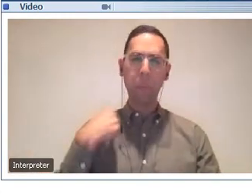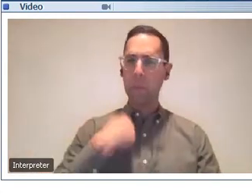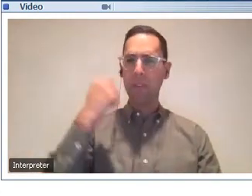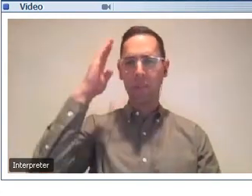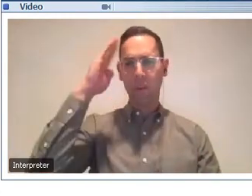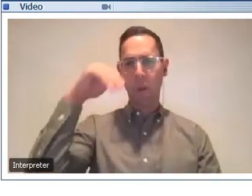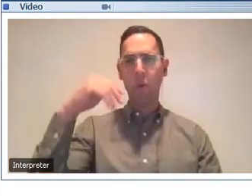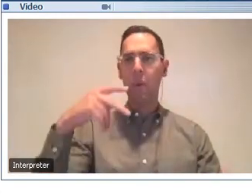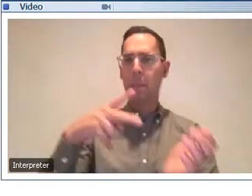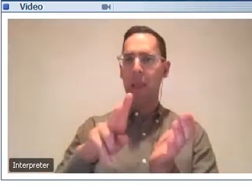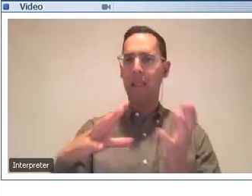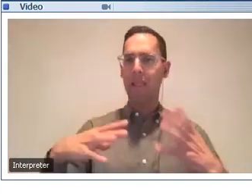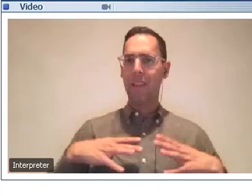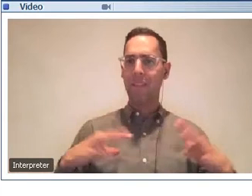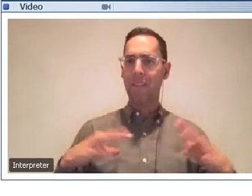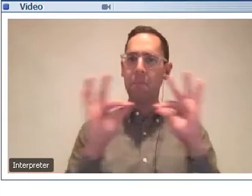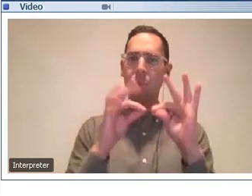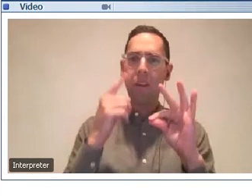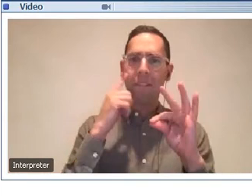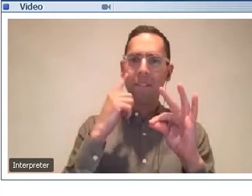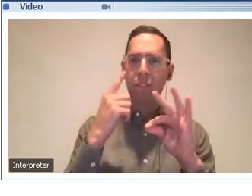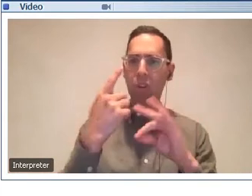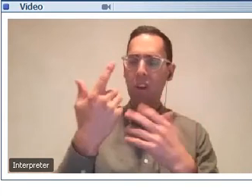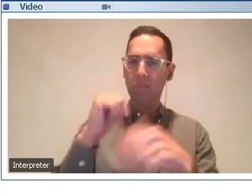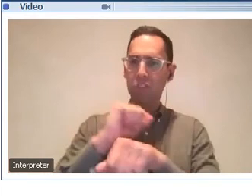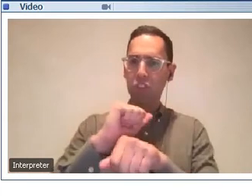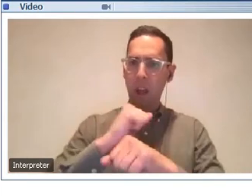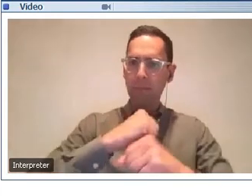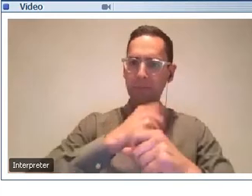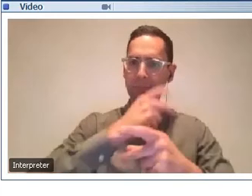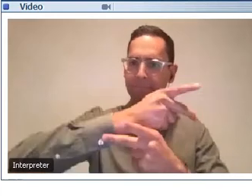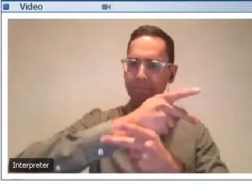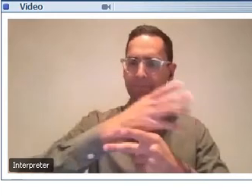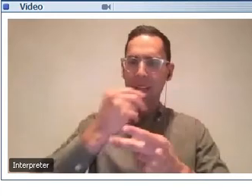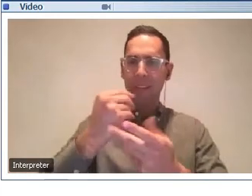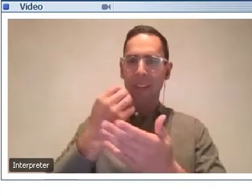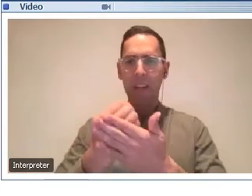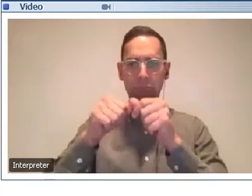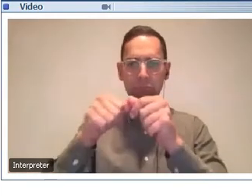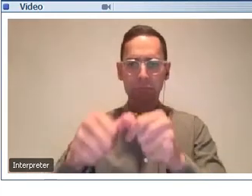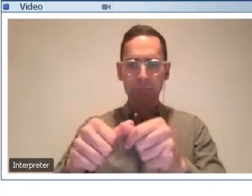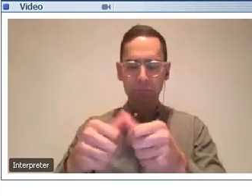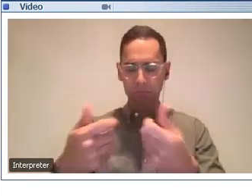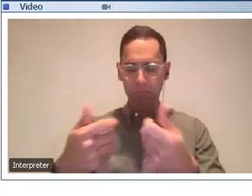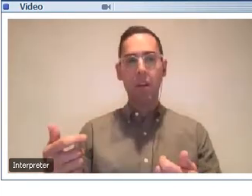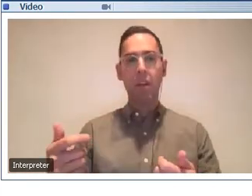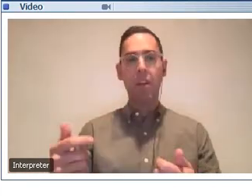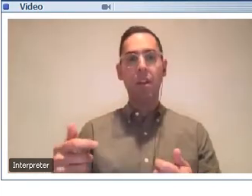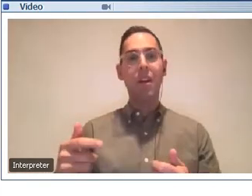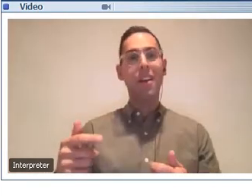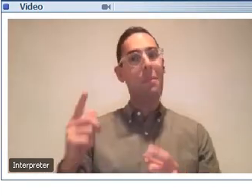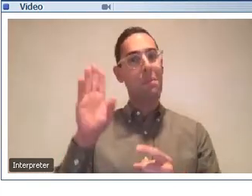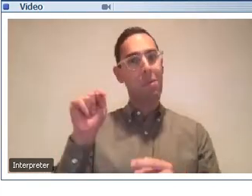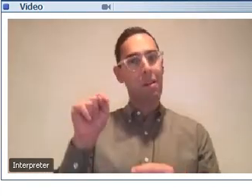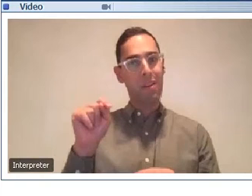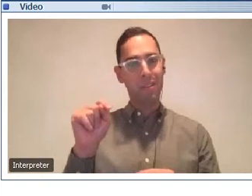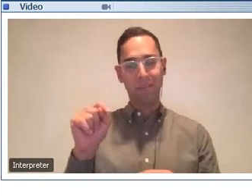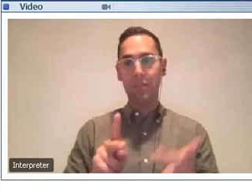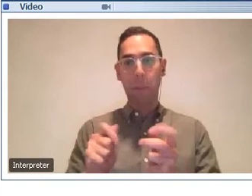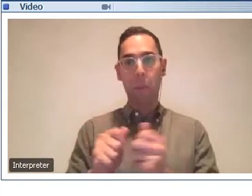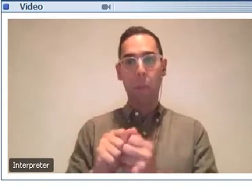economic security and opportunity, only many workers, and particularly workers with disabilities, are not likely to have